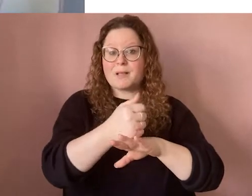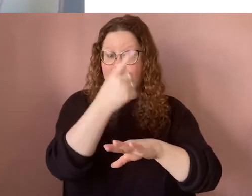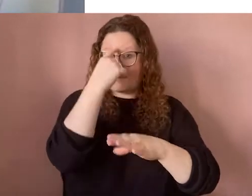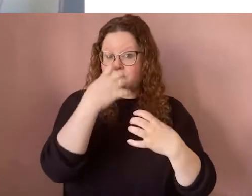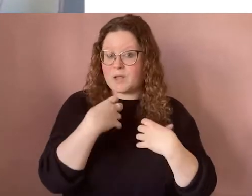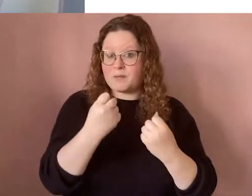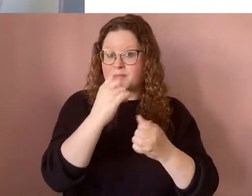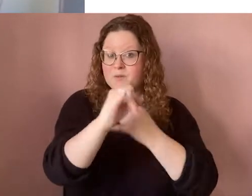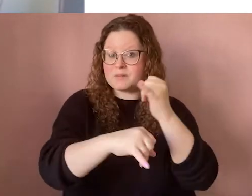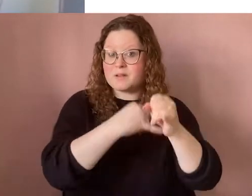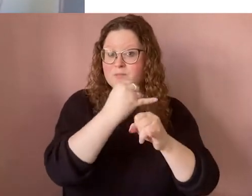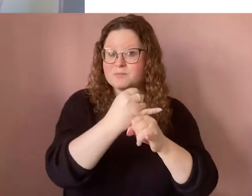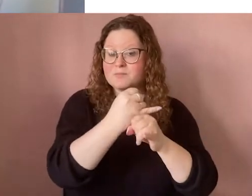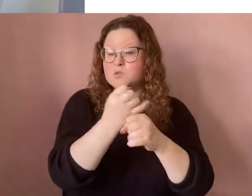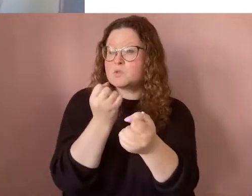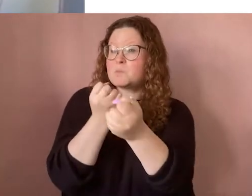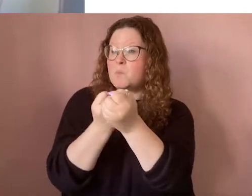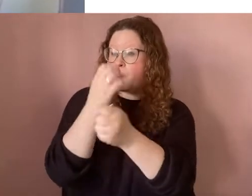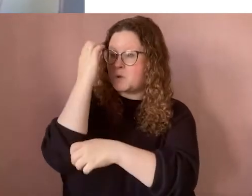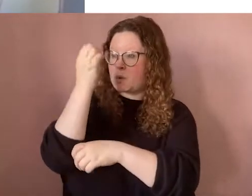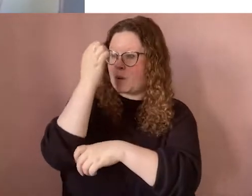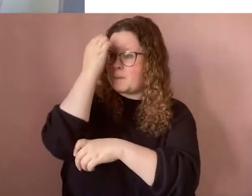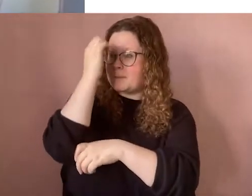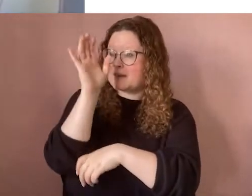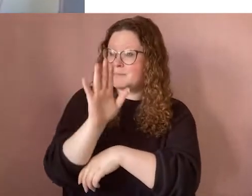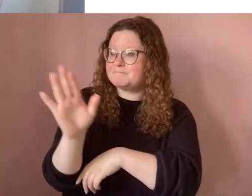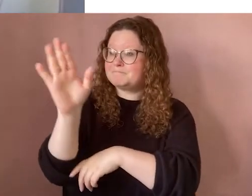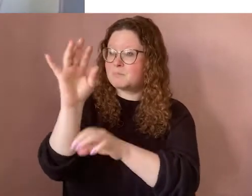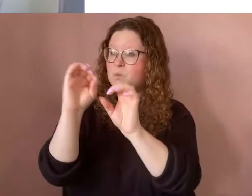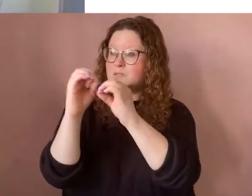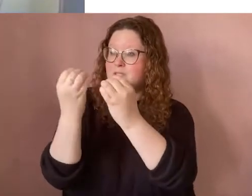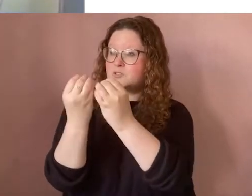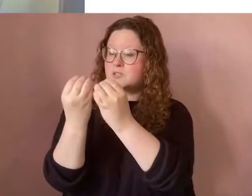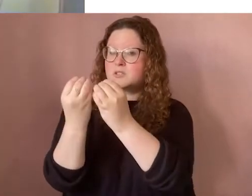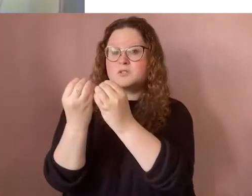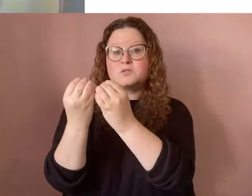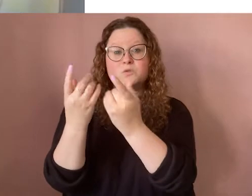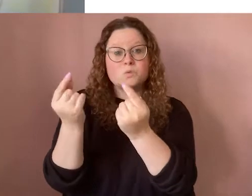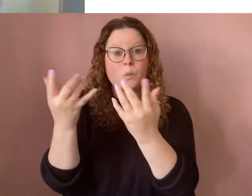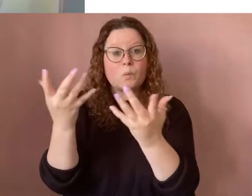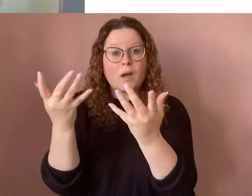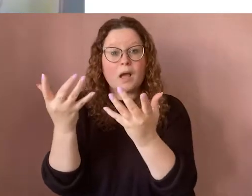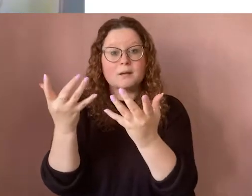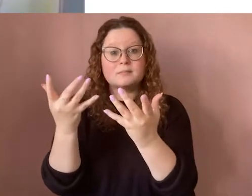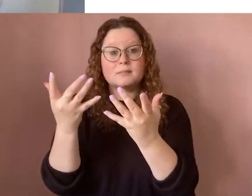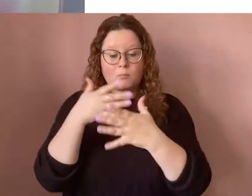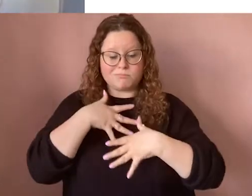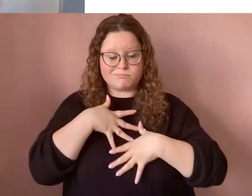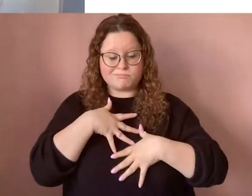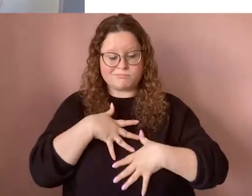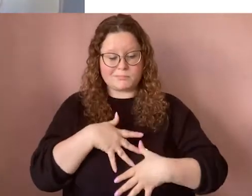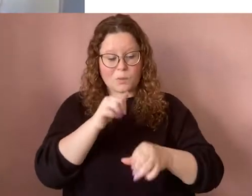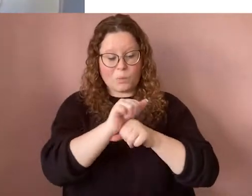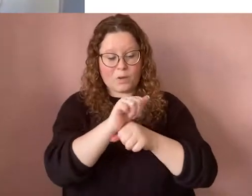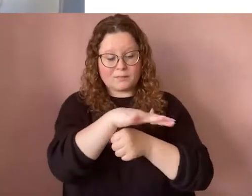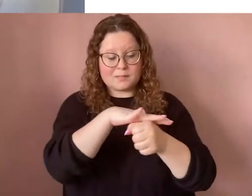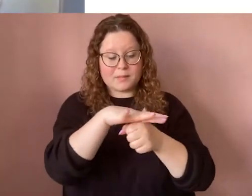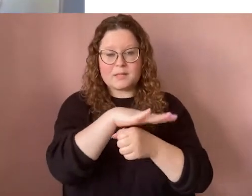mobilize European corporations in a campaign to reduce the impact of depression in workplaces across